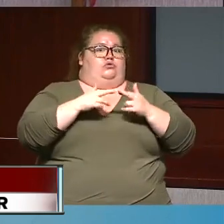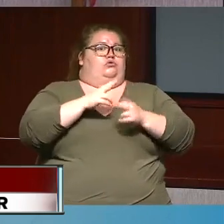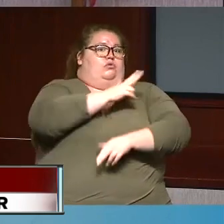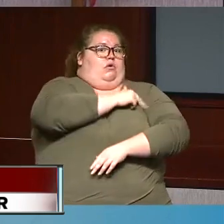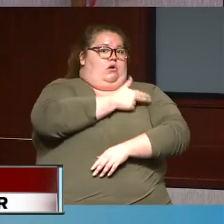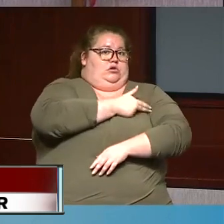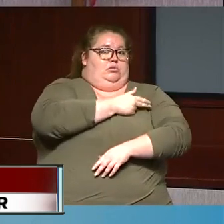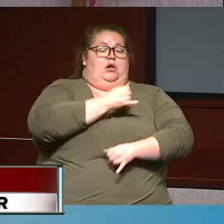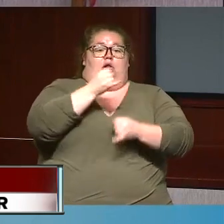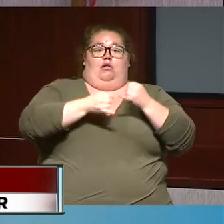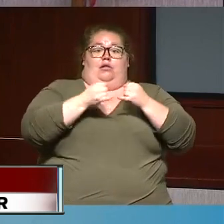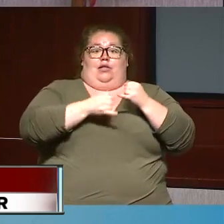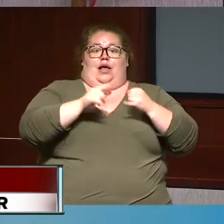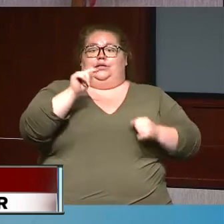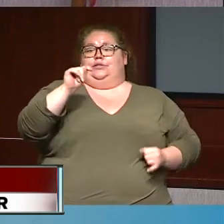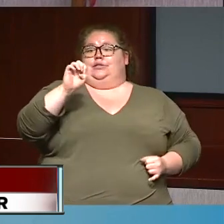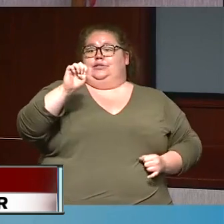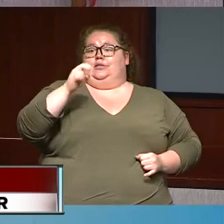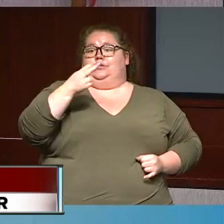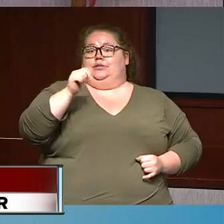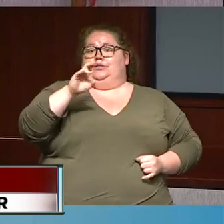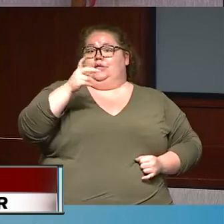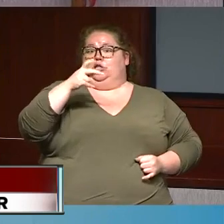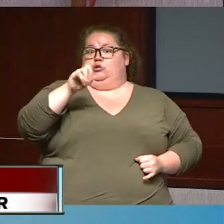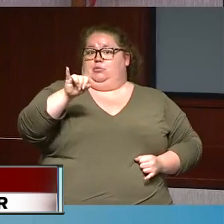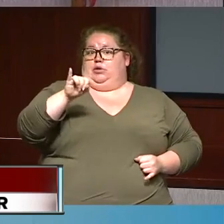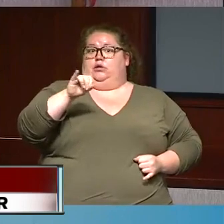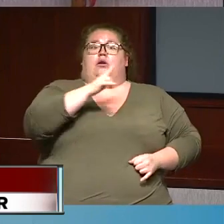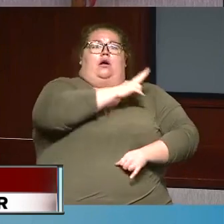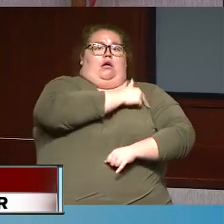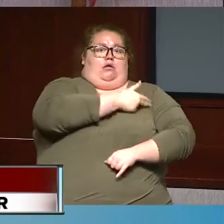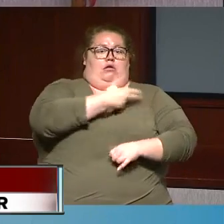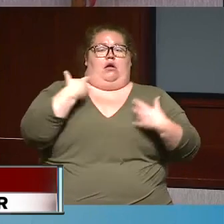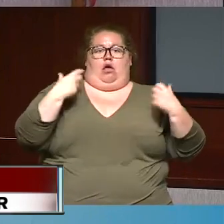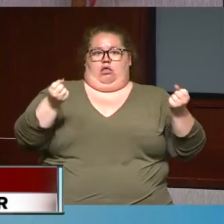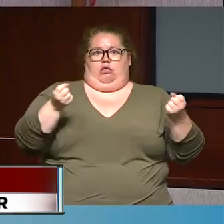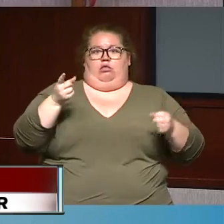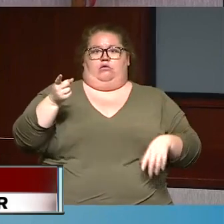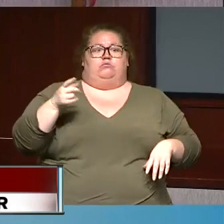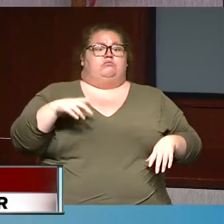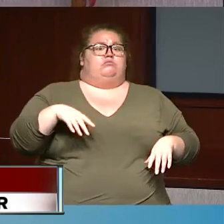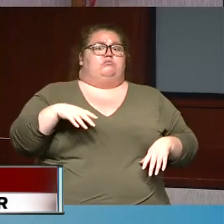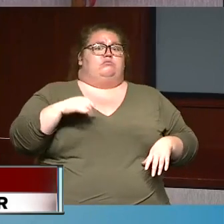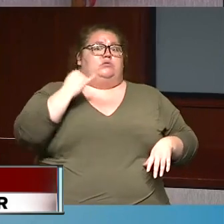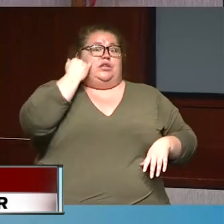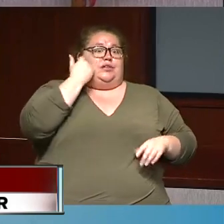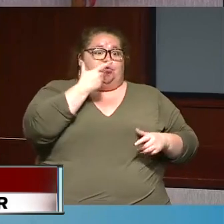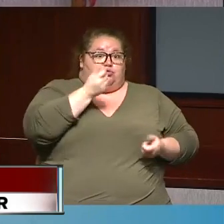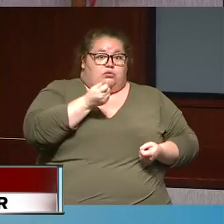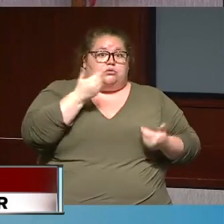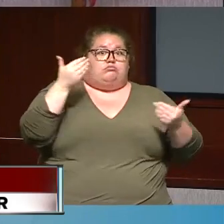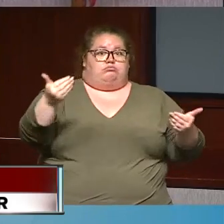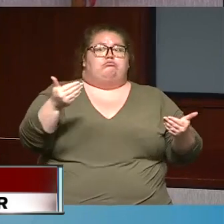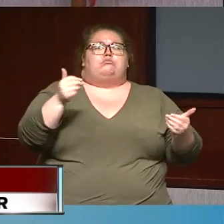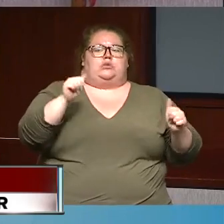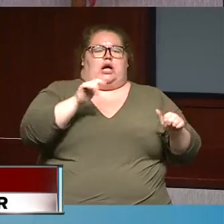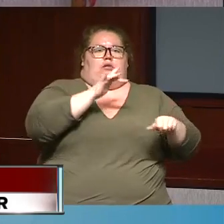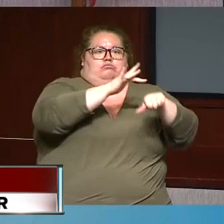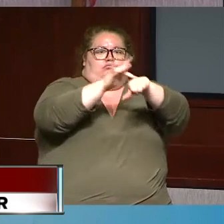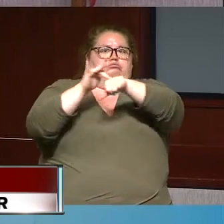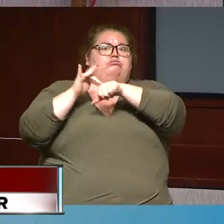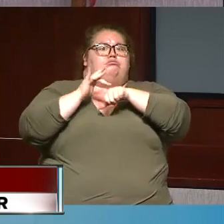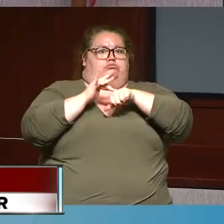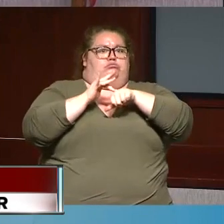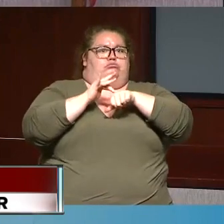we have Tehachapi Adventist Health. So for our Tehachapi residents who are interested in testing, that one is functioning as well. We have